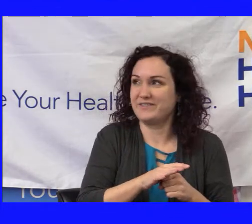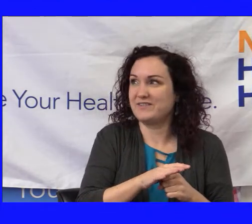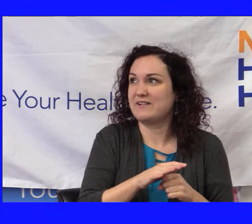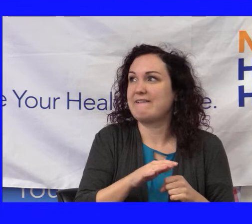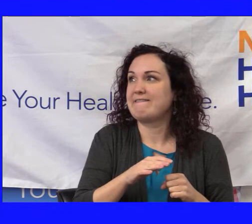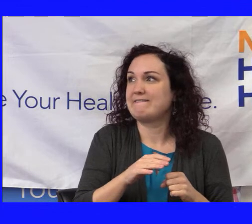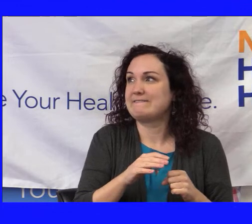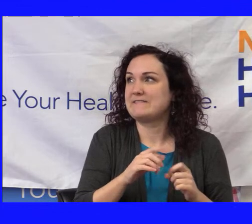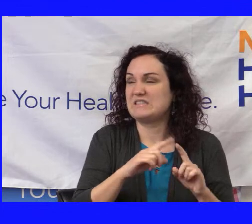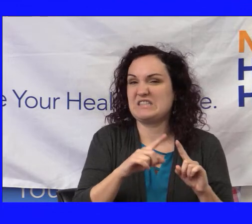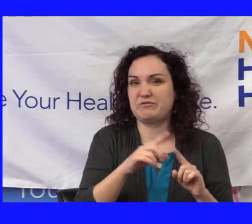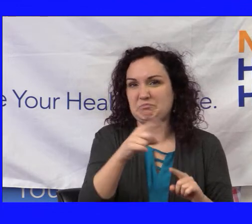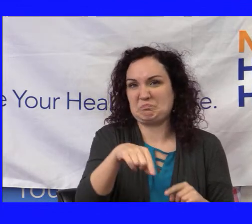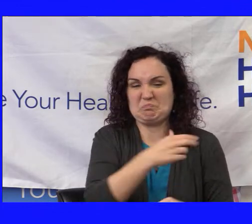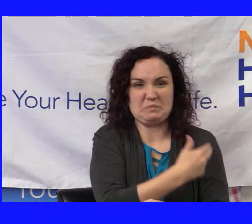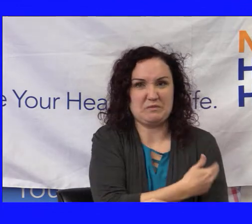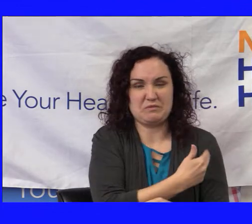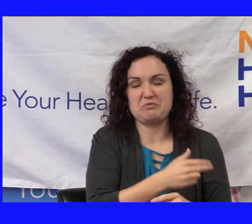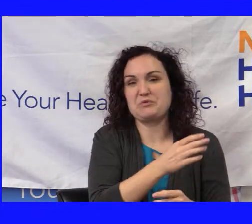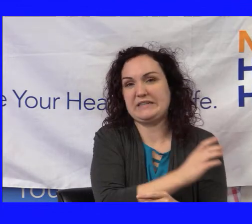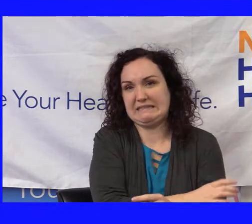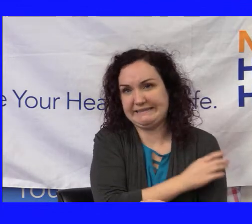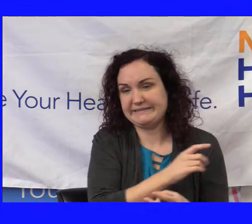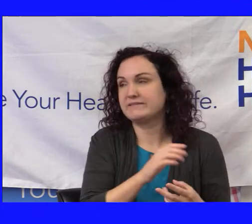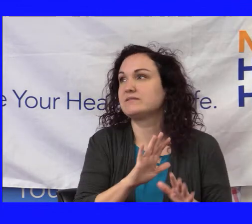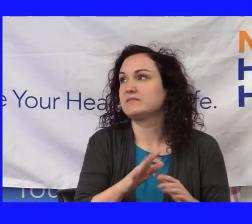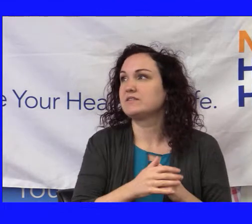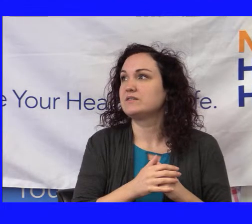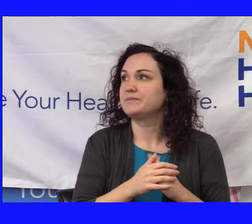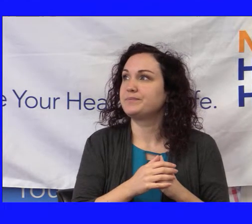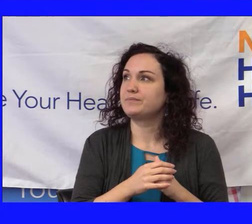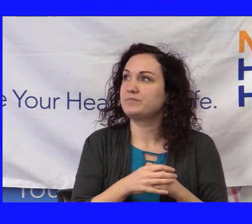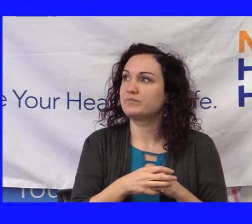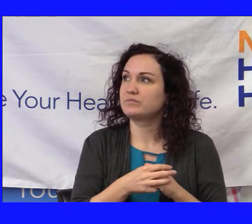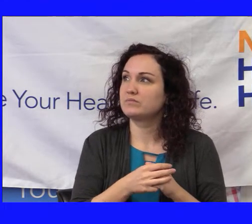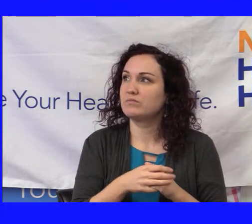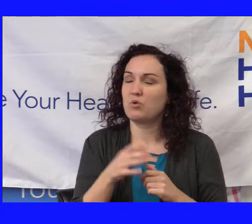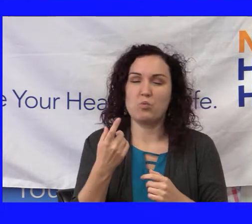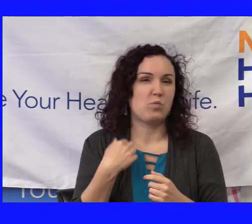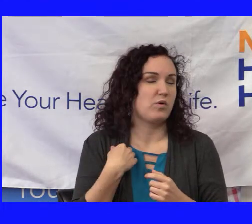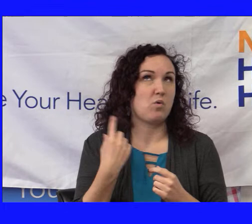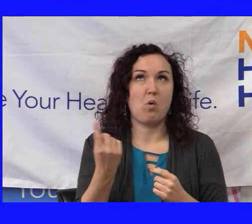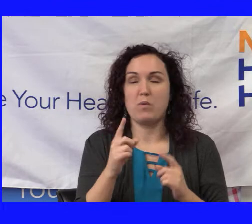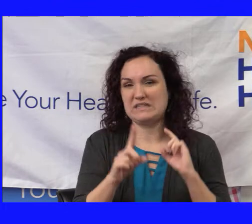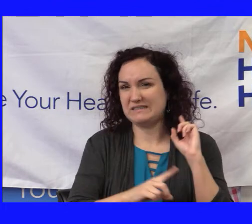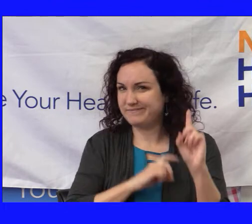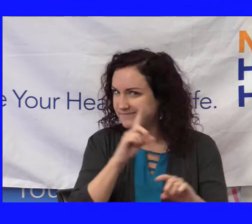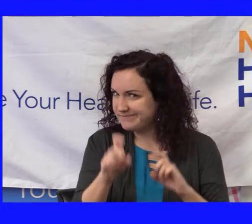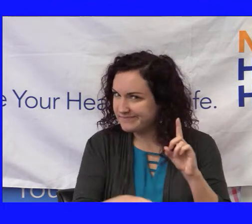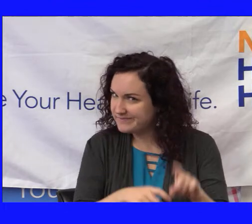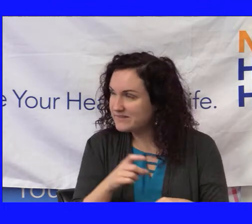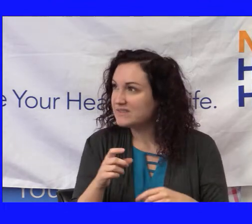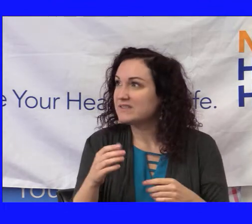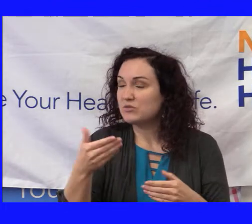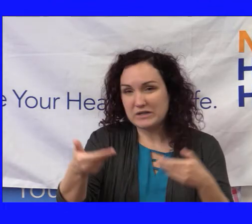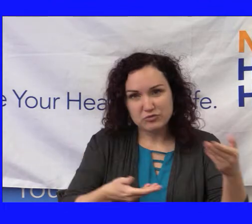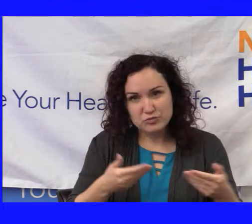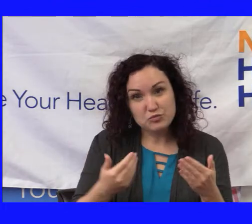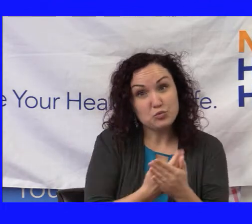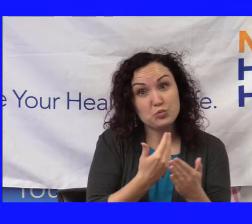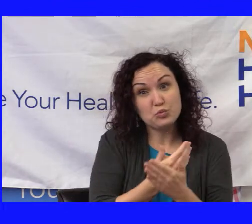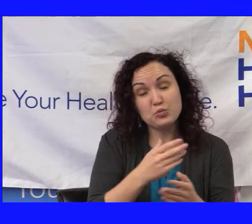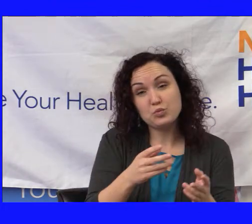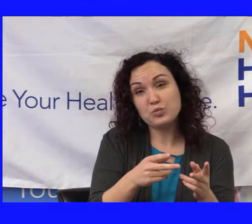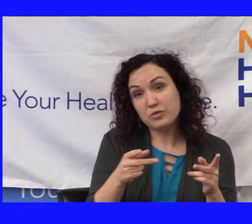clinics, and oral care is something that also we always ask questions, and we were introduced to the facilities. But